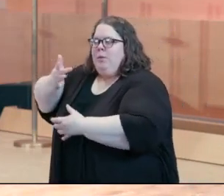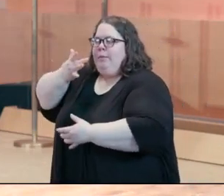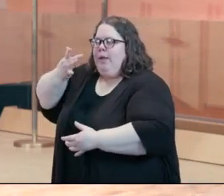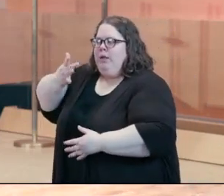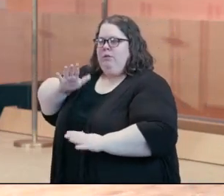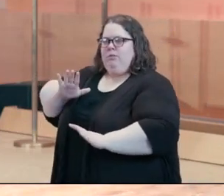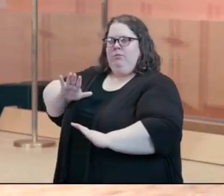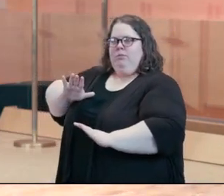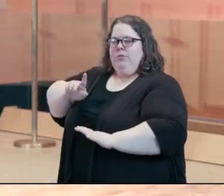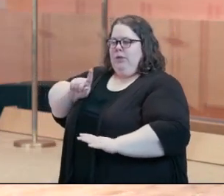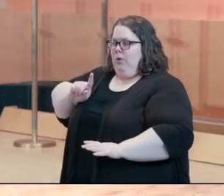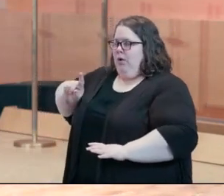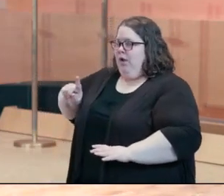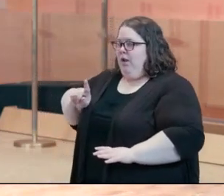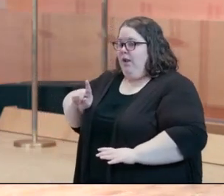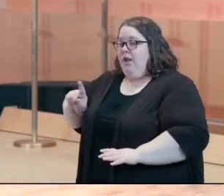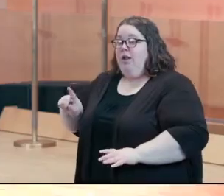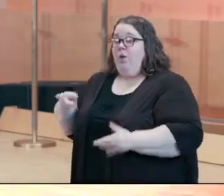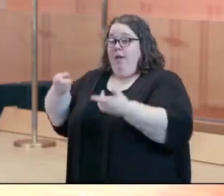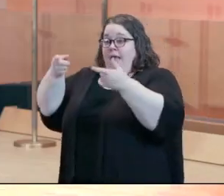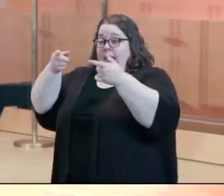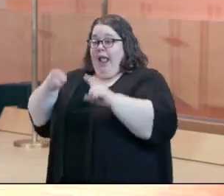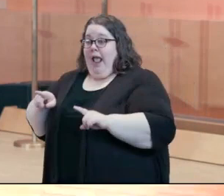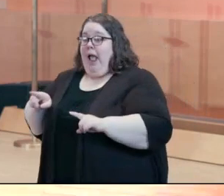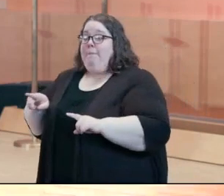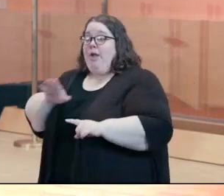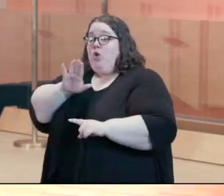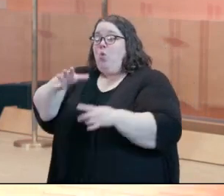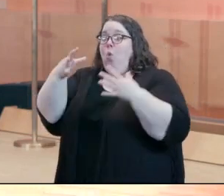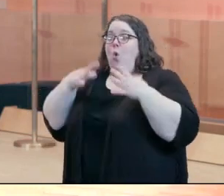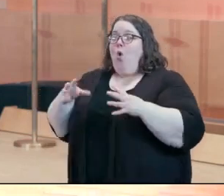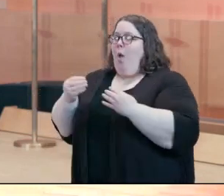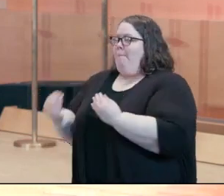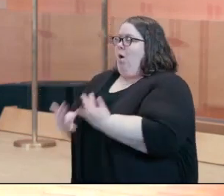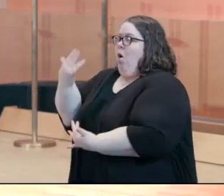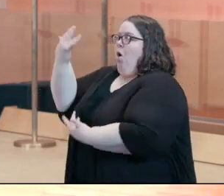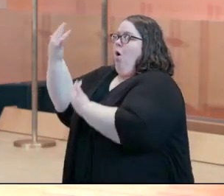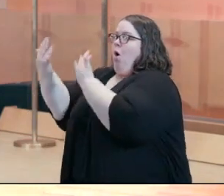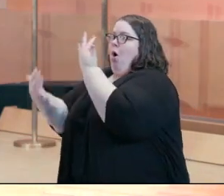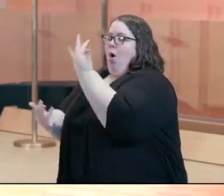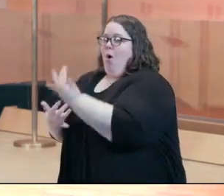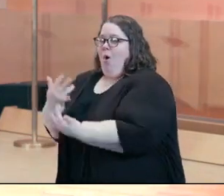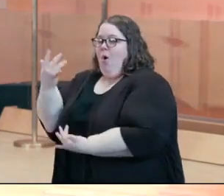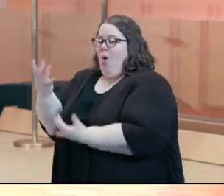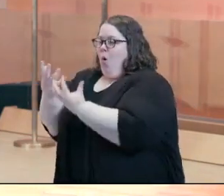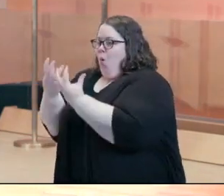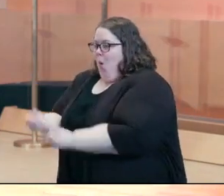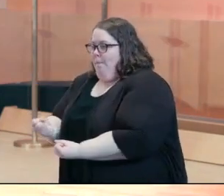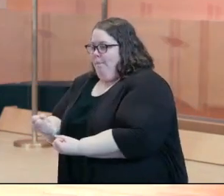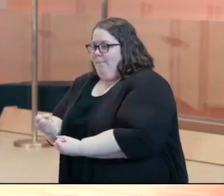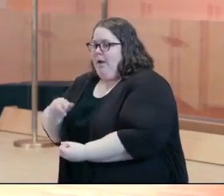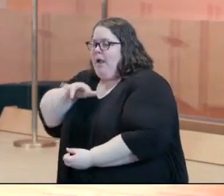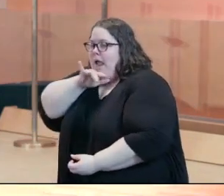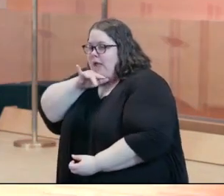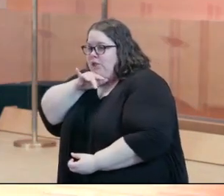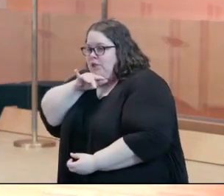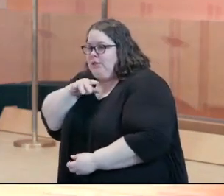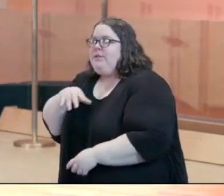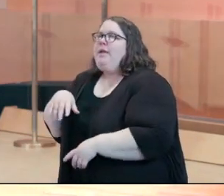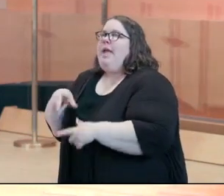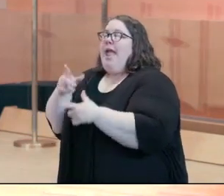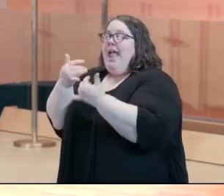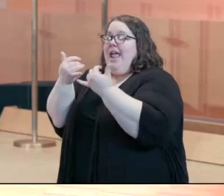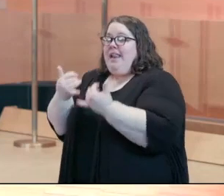there, and not only has the dryer completely burned your clothes to ashes, But the fire is also spread and it's